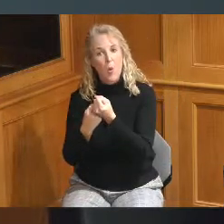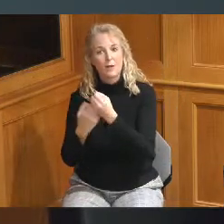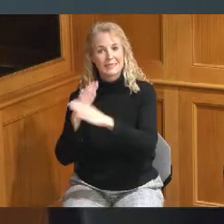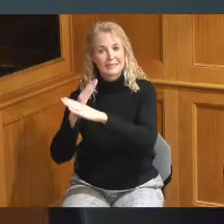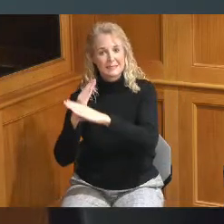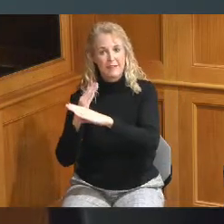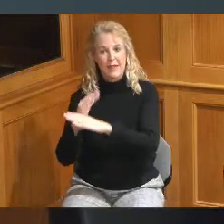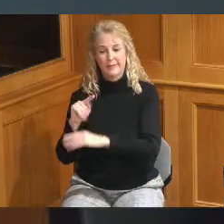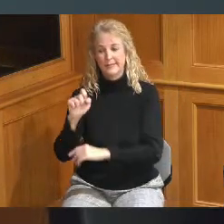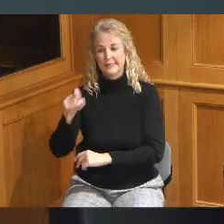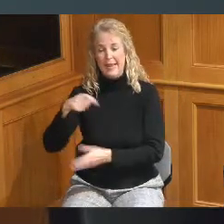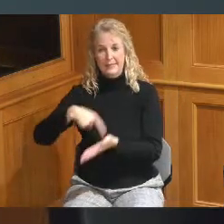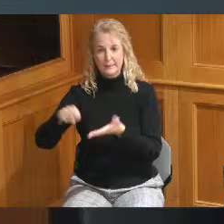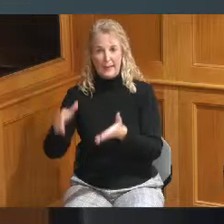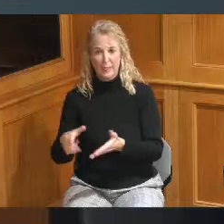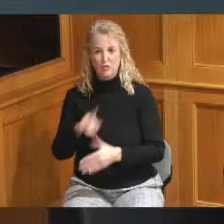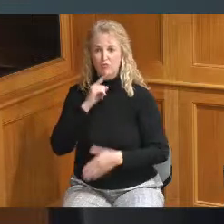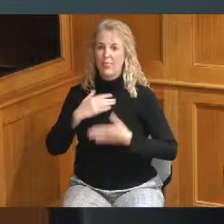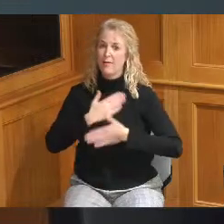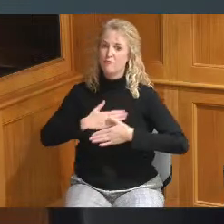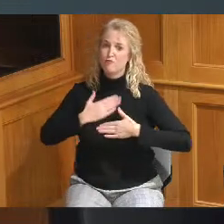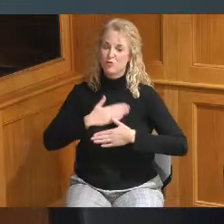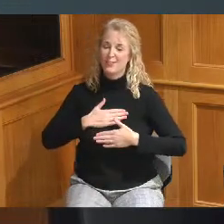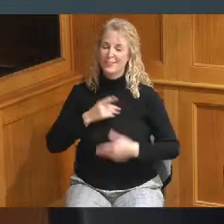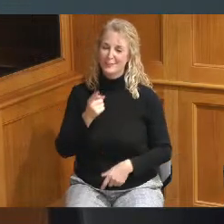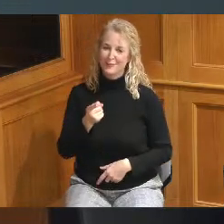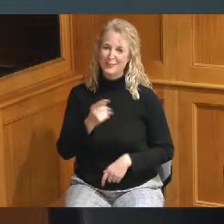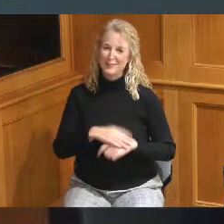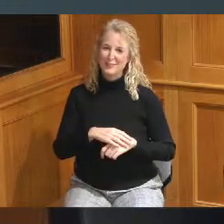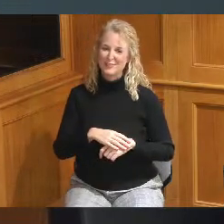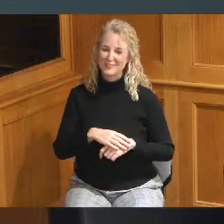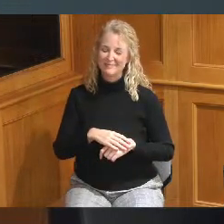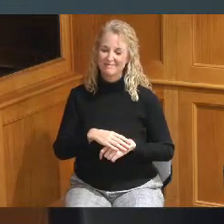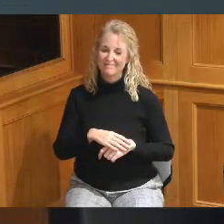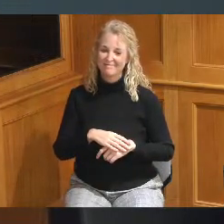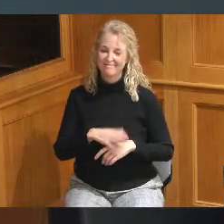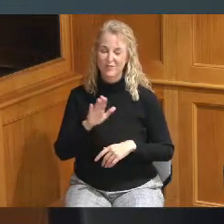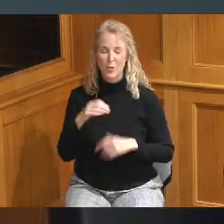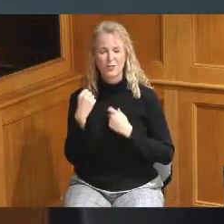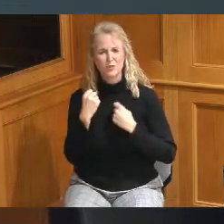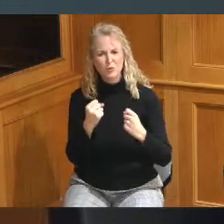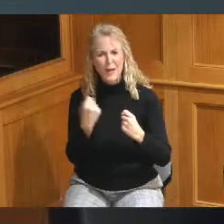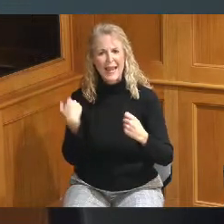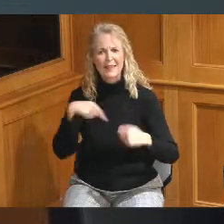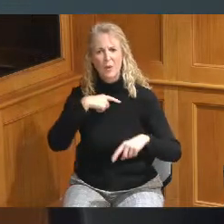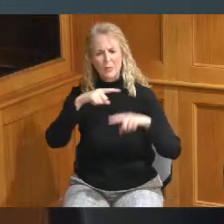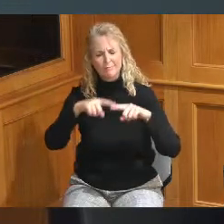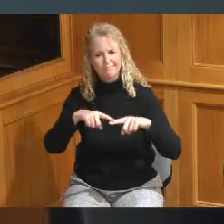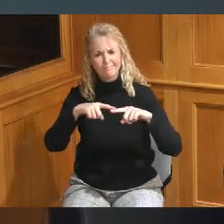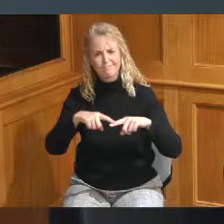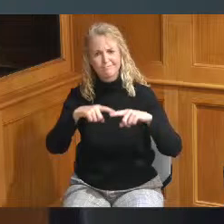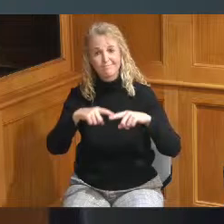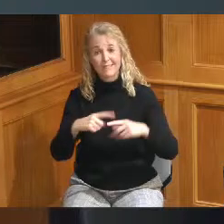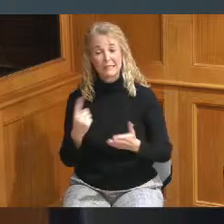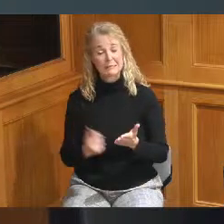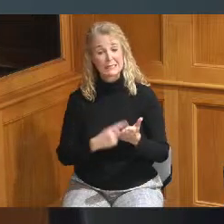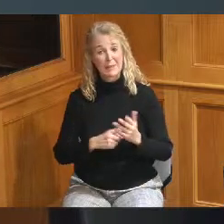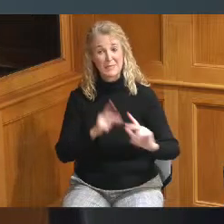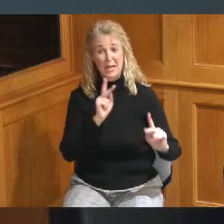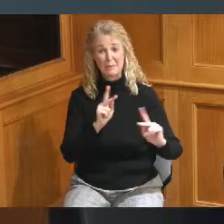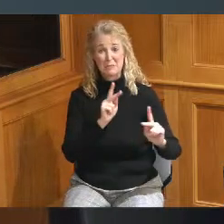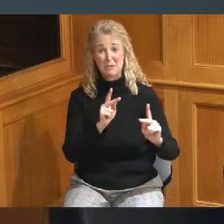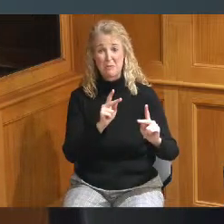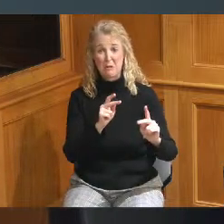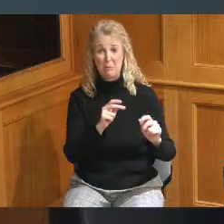I really appreciated working with you with that strength to be able to tell some people no that have